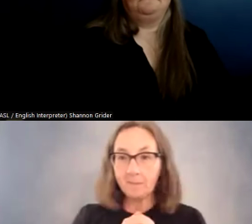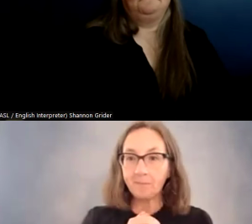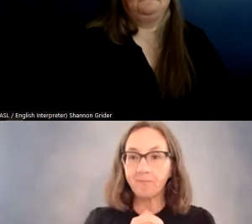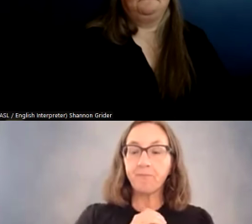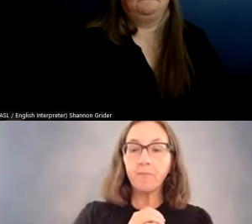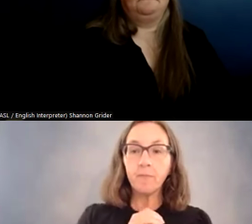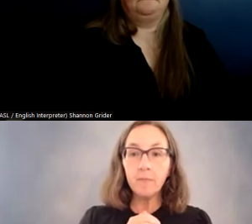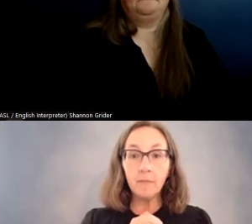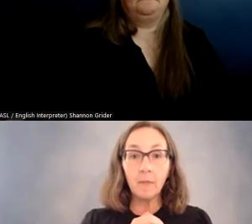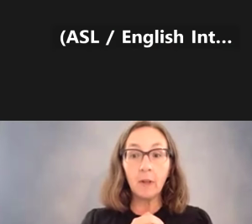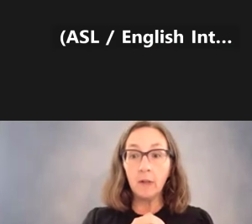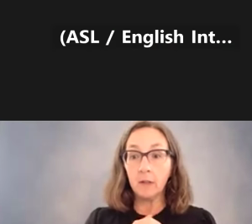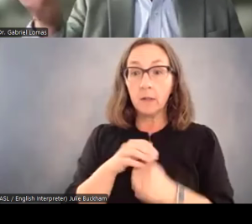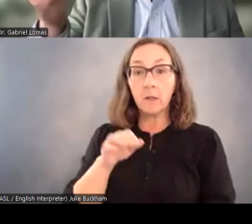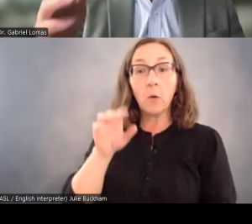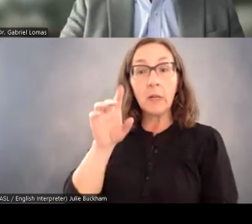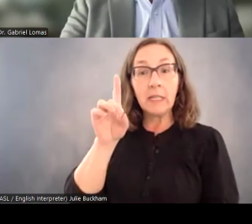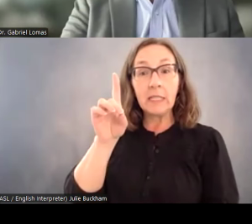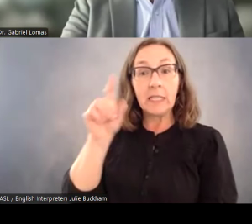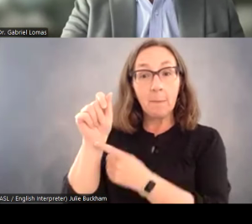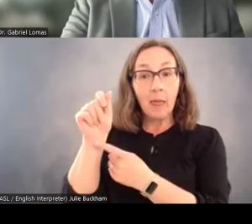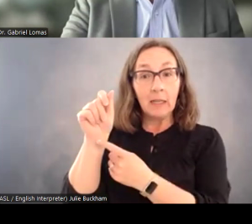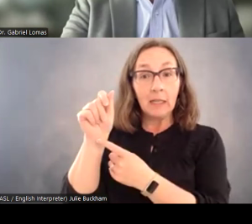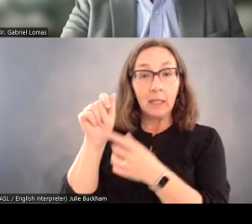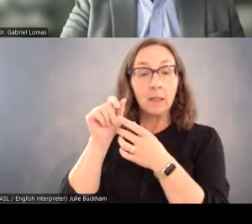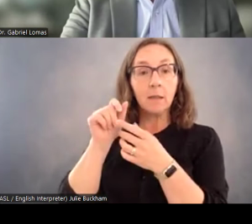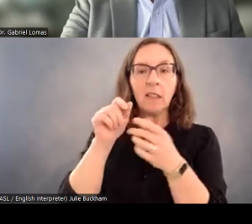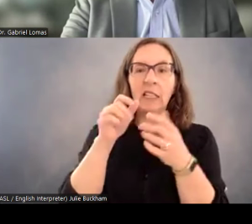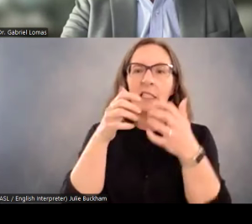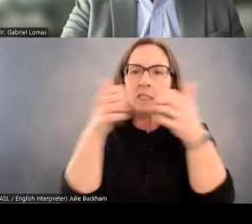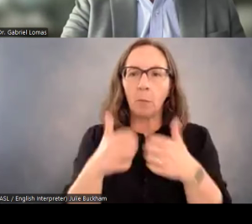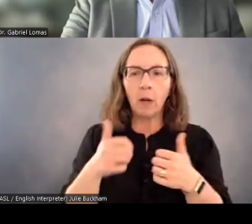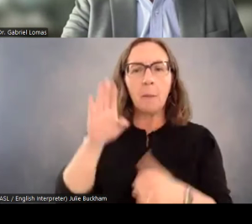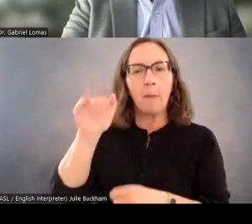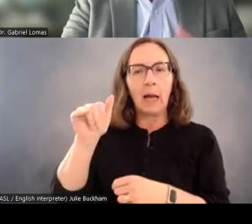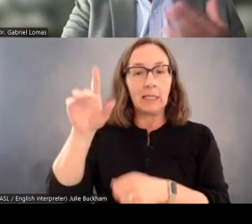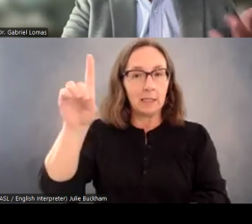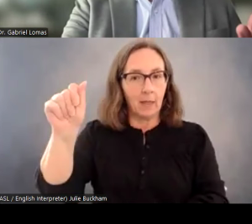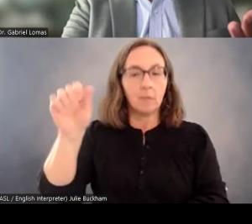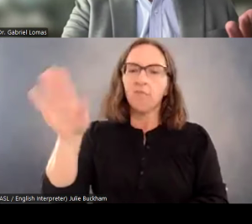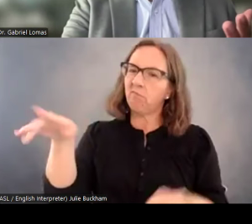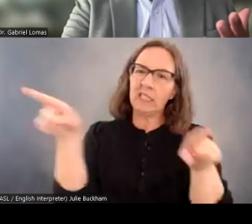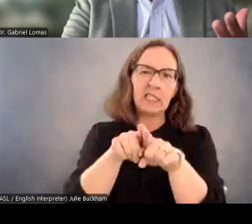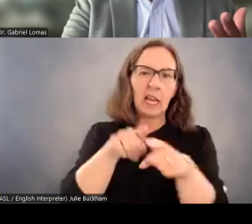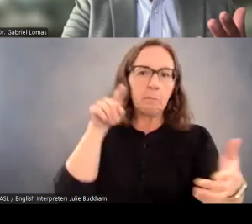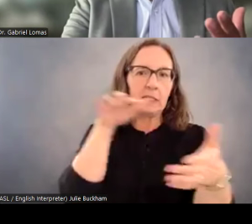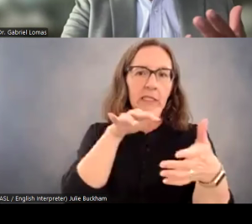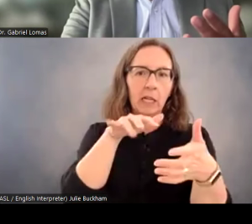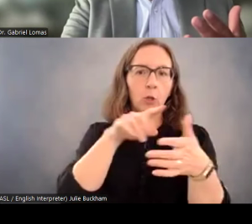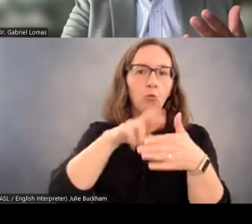Okay, so disabilities by U.S. prisoners. This is the same study. A quarter of all prisoners reported special